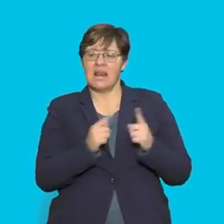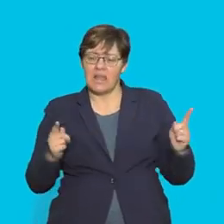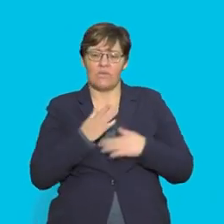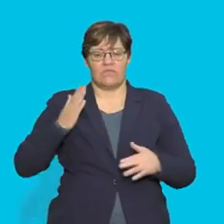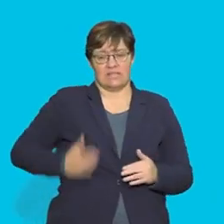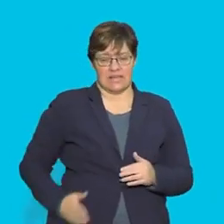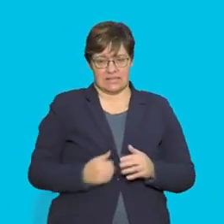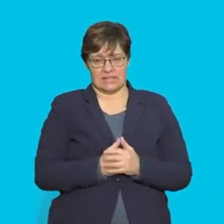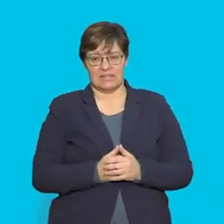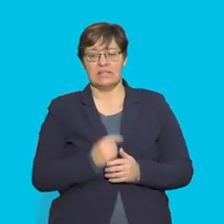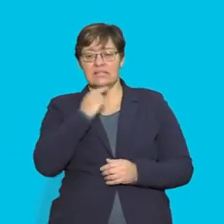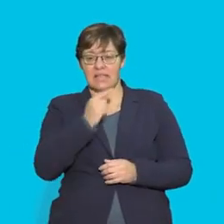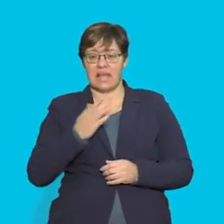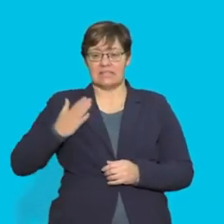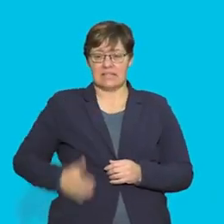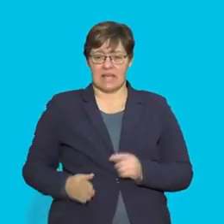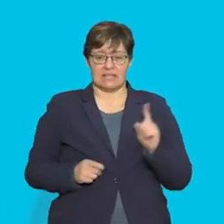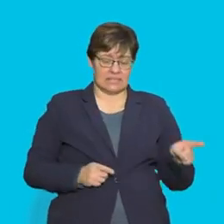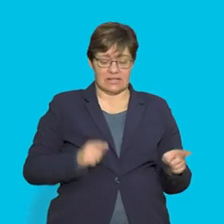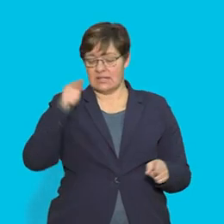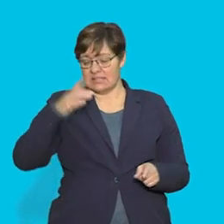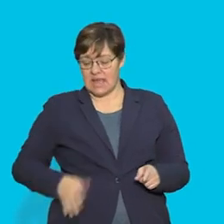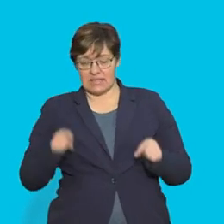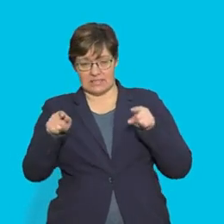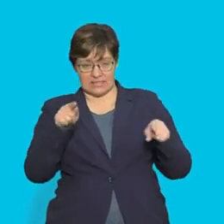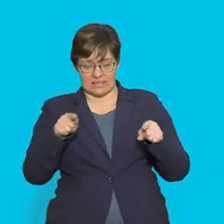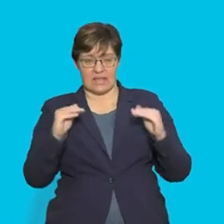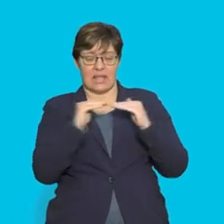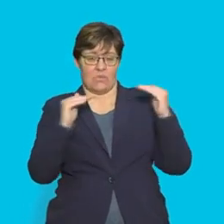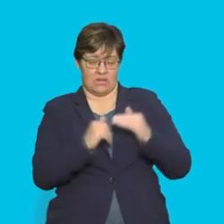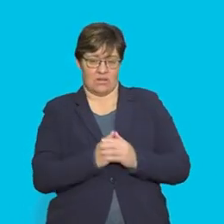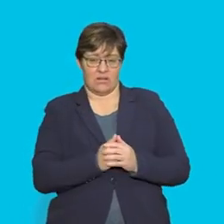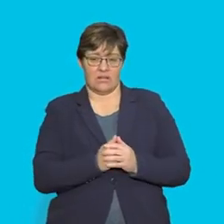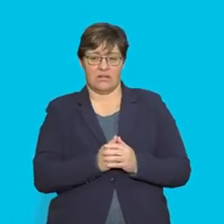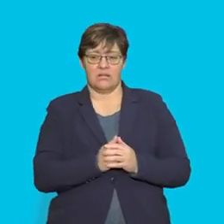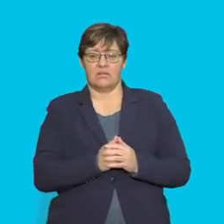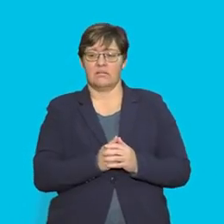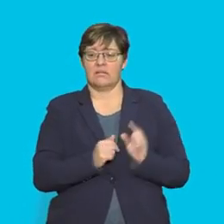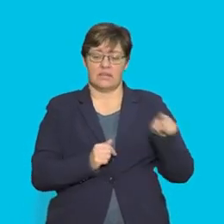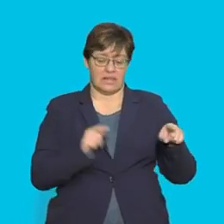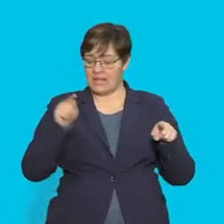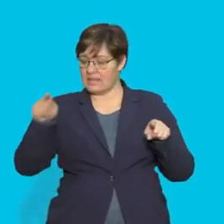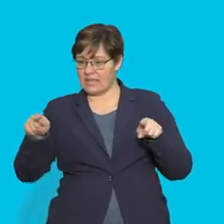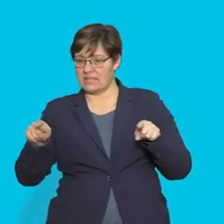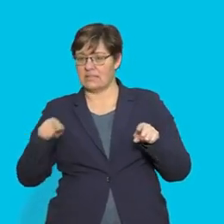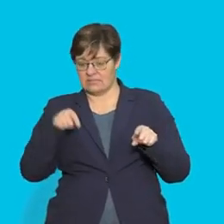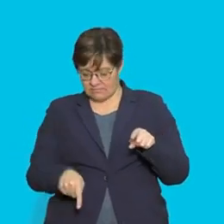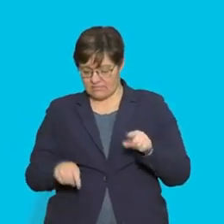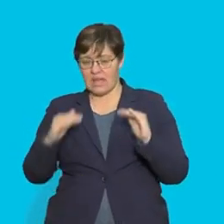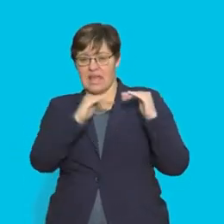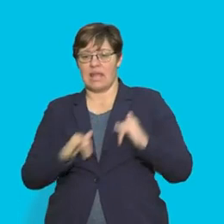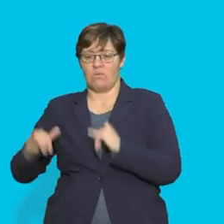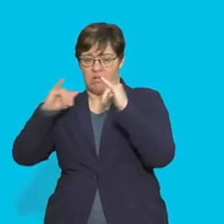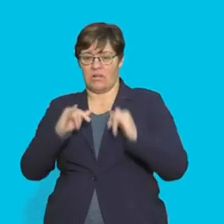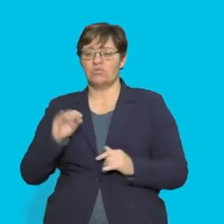right? So if I talk about sides, it means that side and that side are equal, that side and that side and that